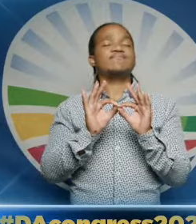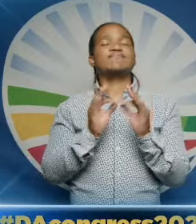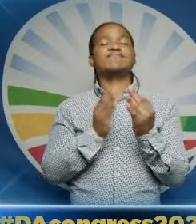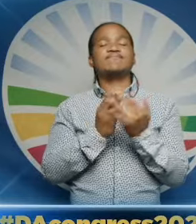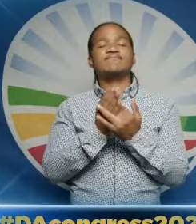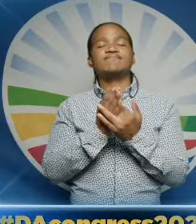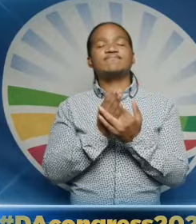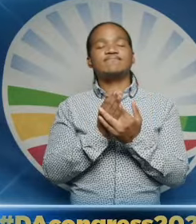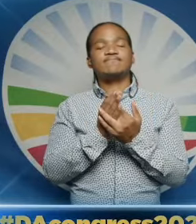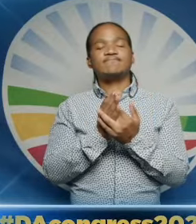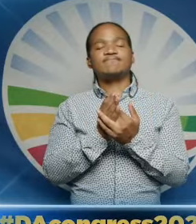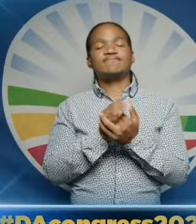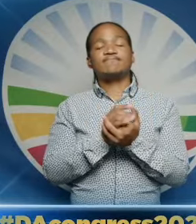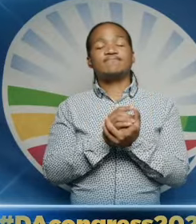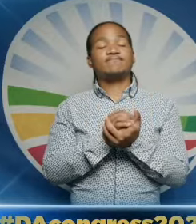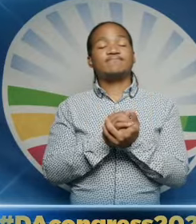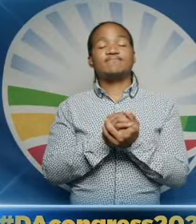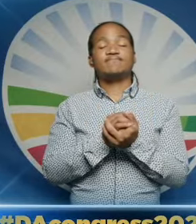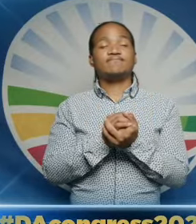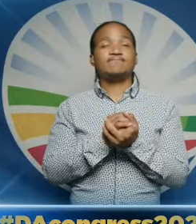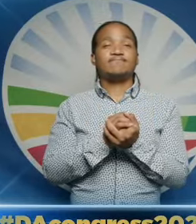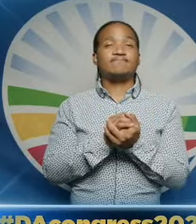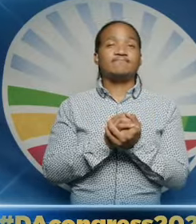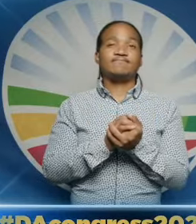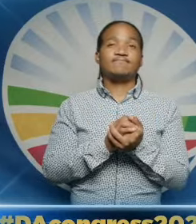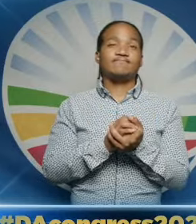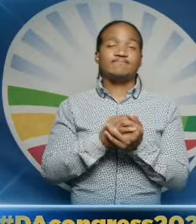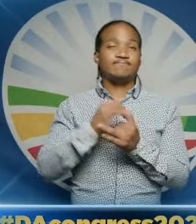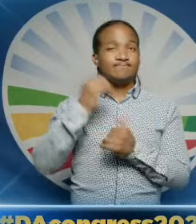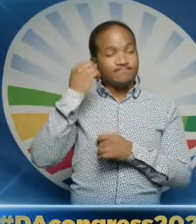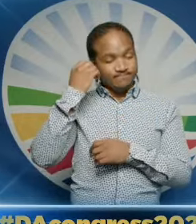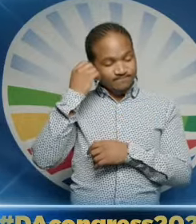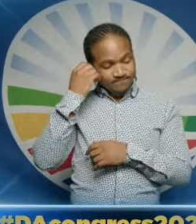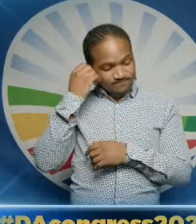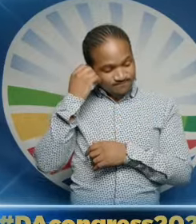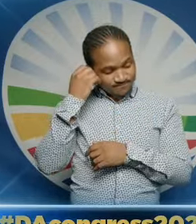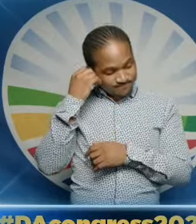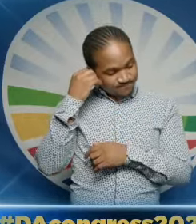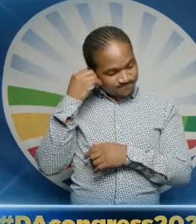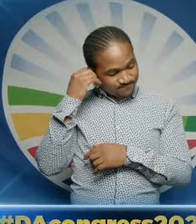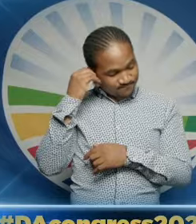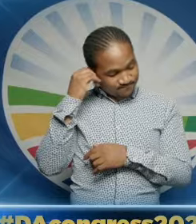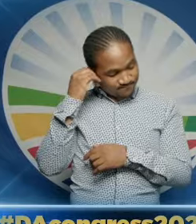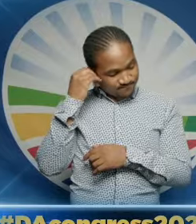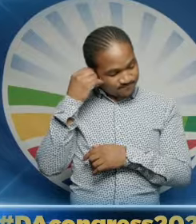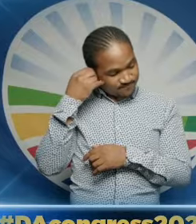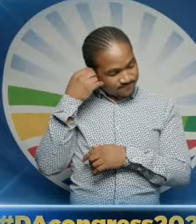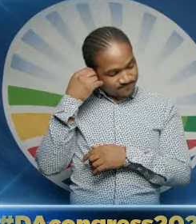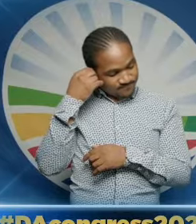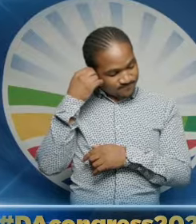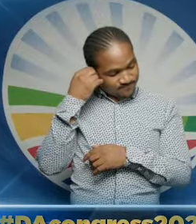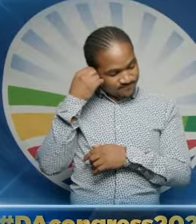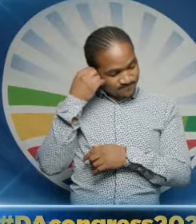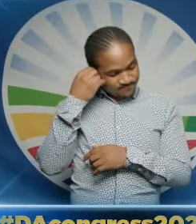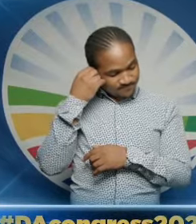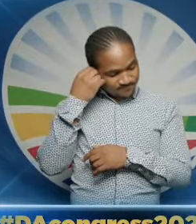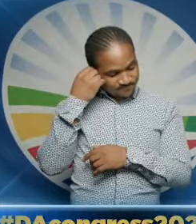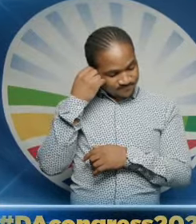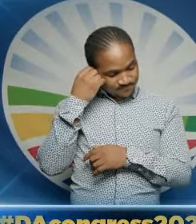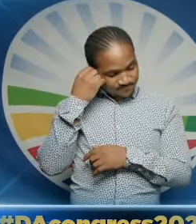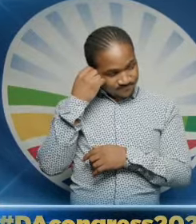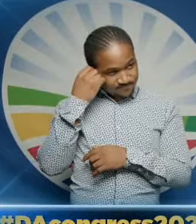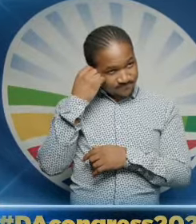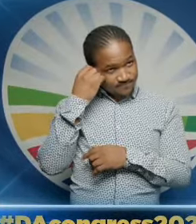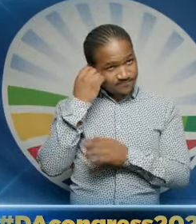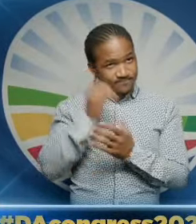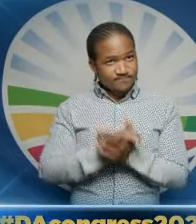stick to, that we believe in, and I think it just makes it so much more pleasant to be a DA member, and it makes it easier to go out and speak to voters. And for instance,